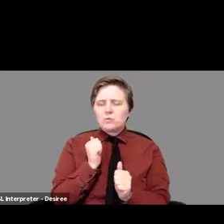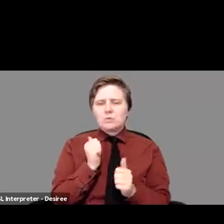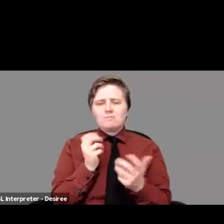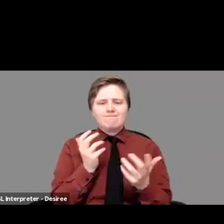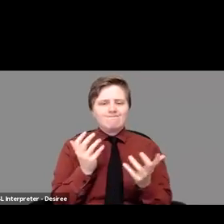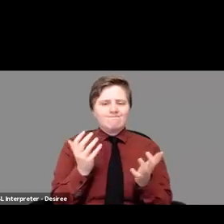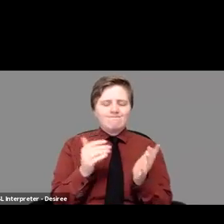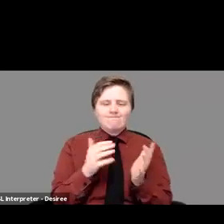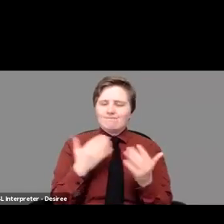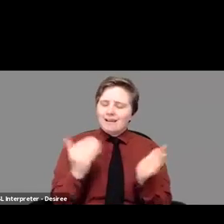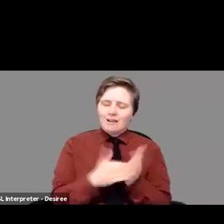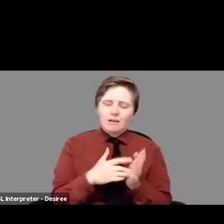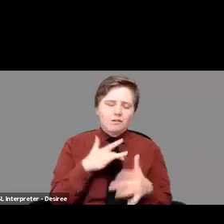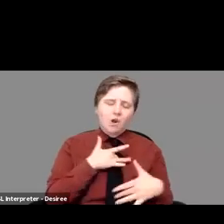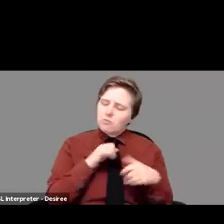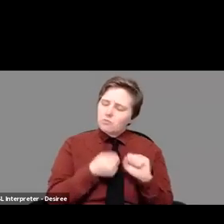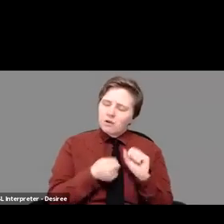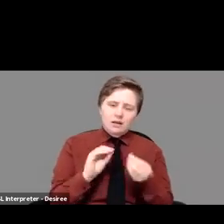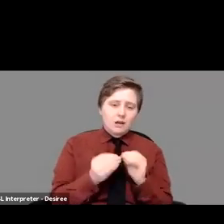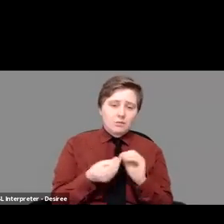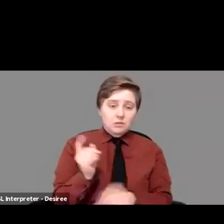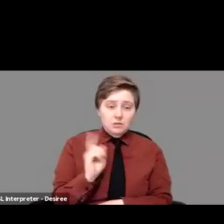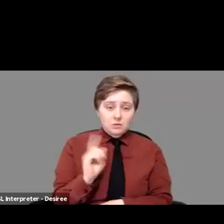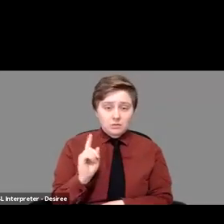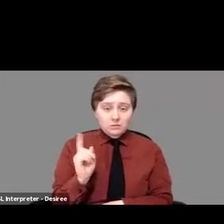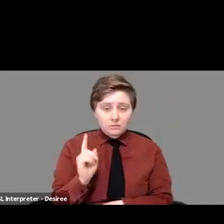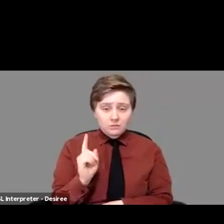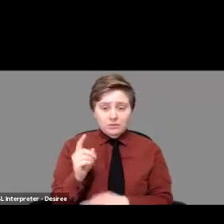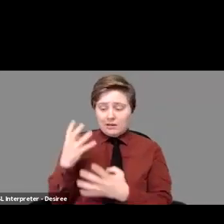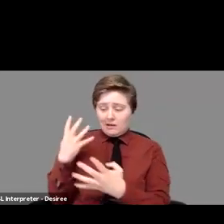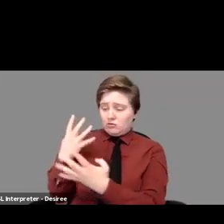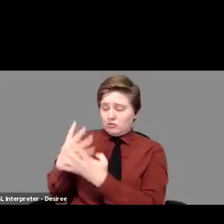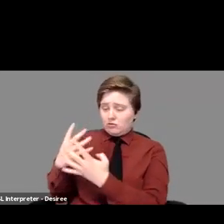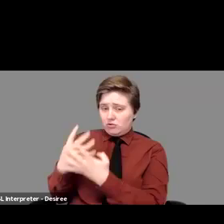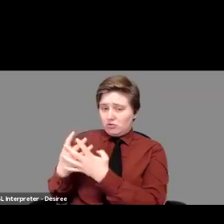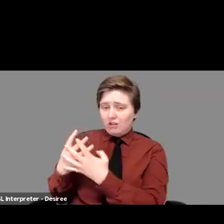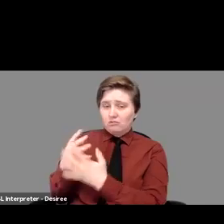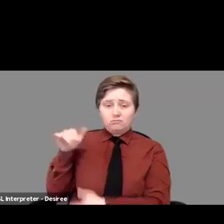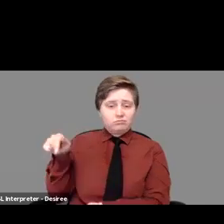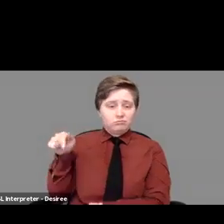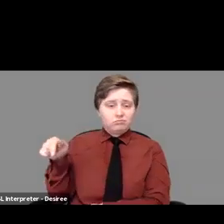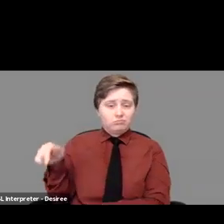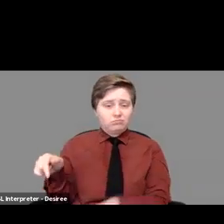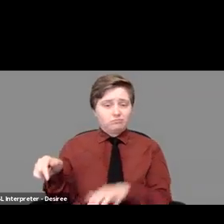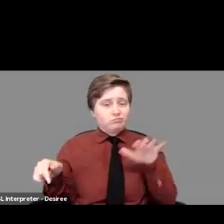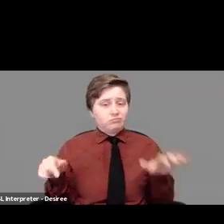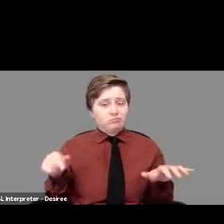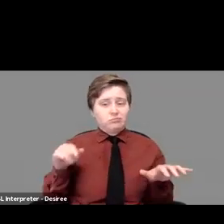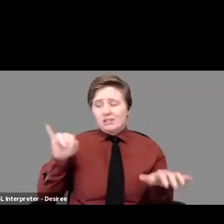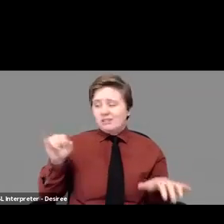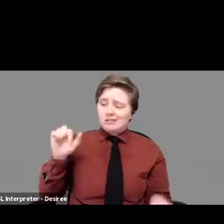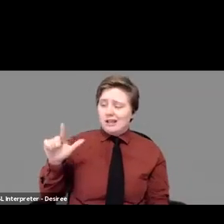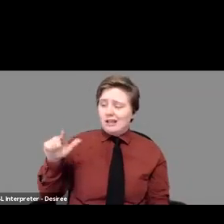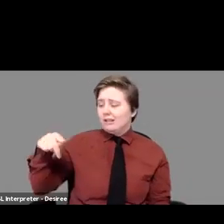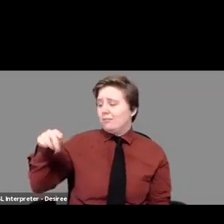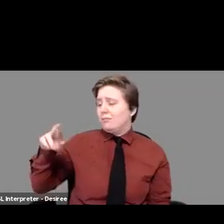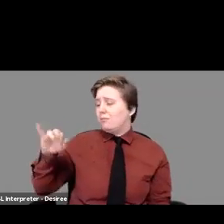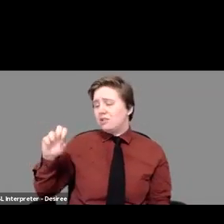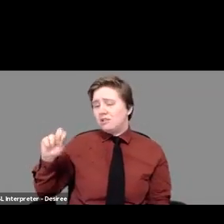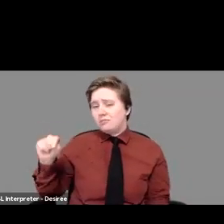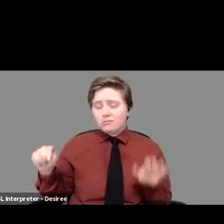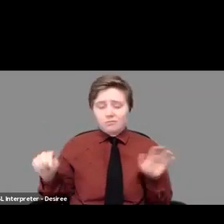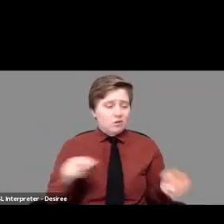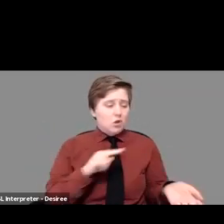again, heartbreaking numbers are, jails and prisons and,